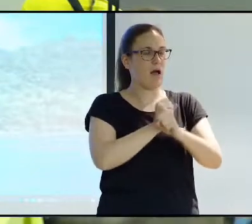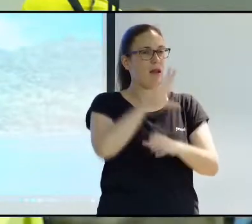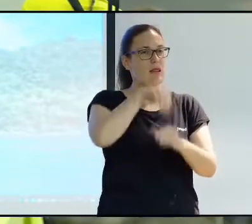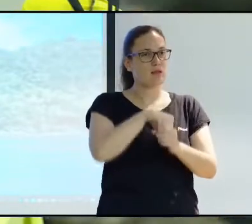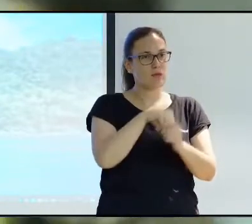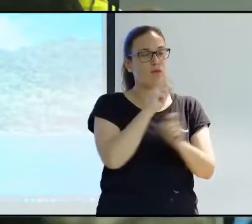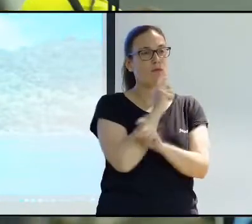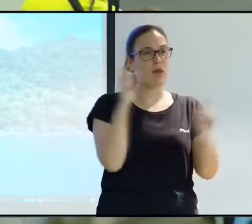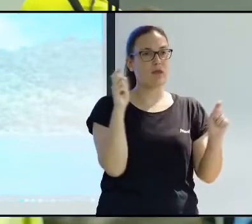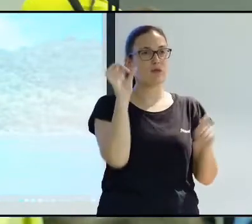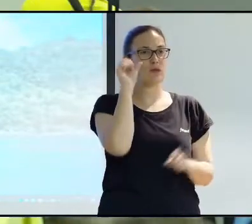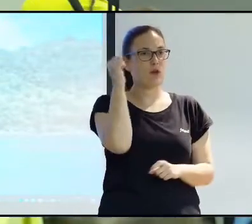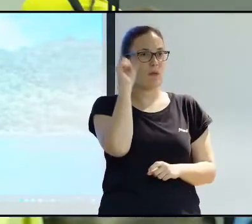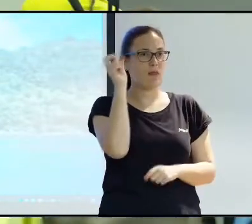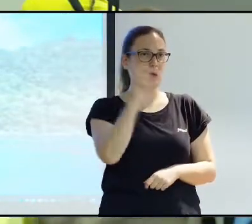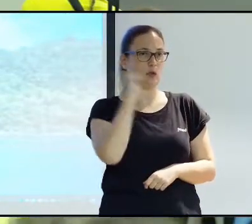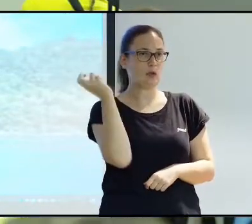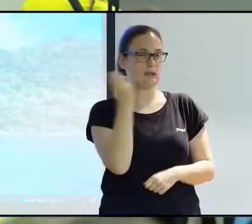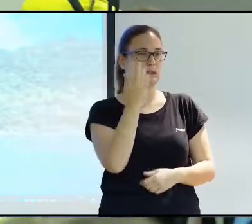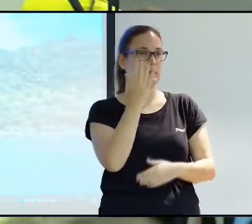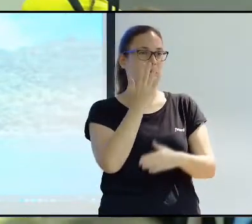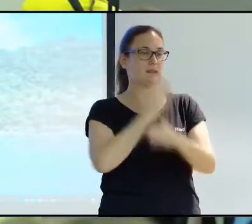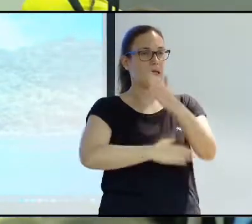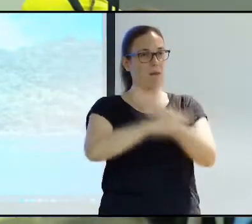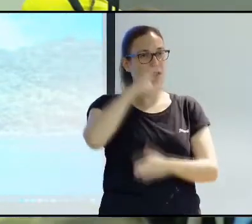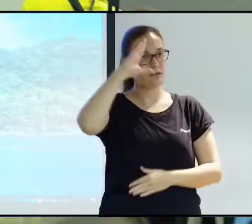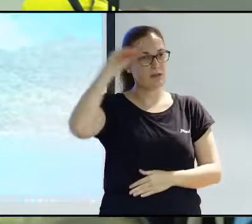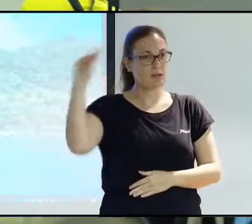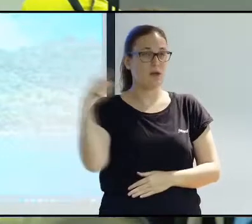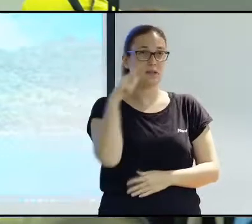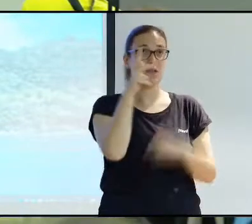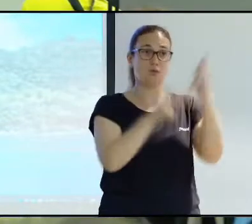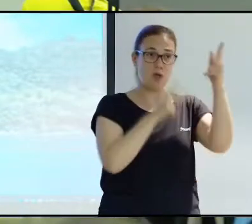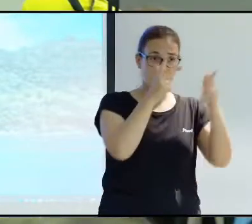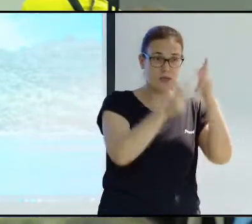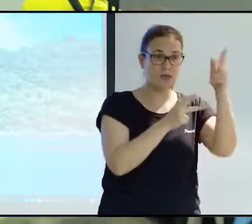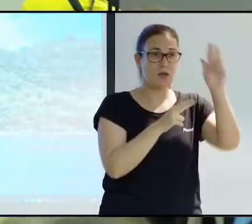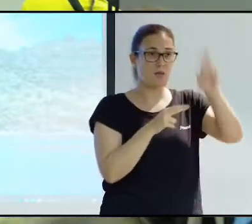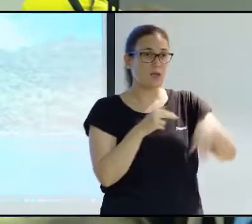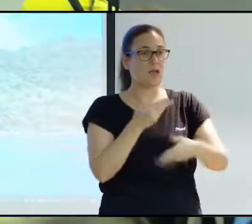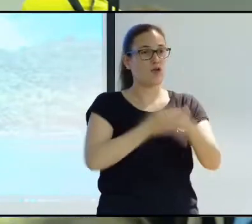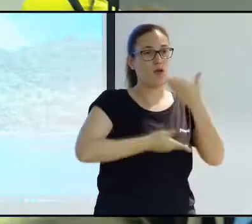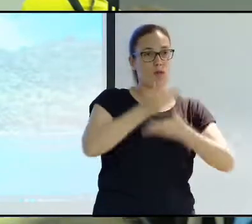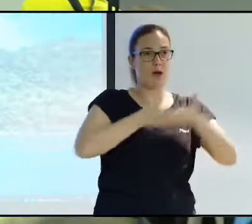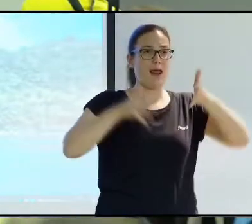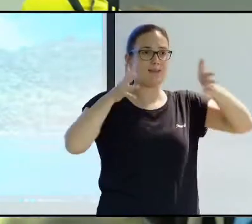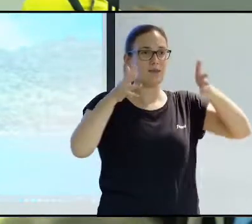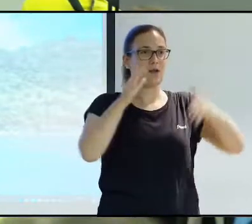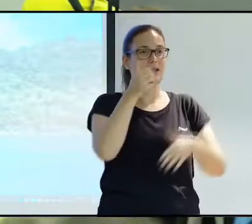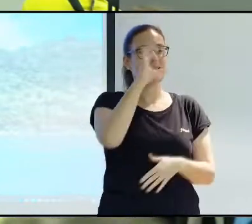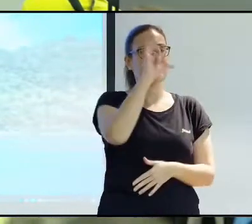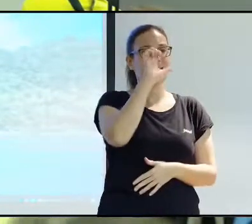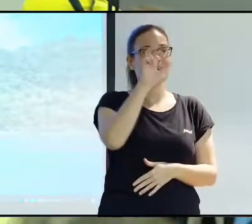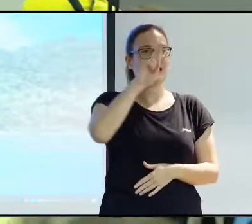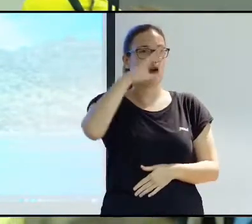And she's worked in the Down Syndrome Foundation here in Spain, and has